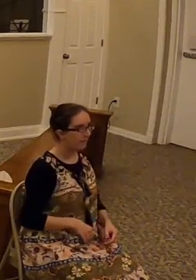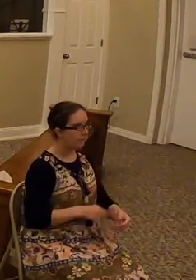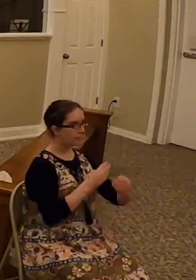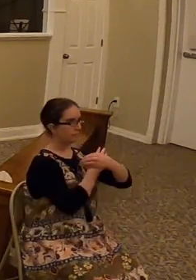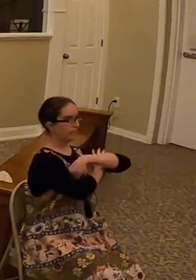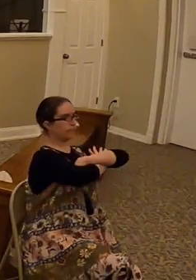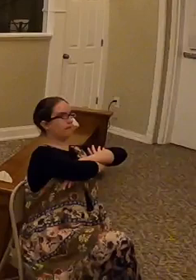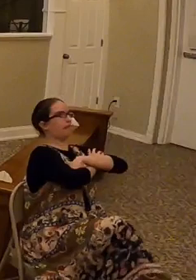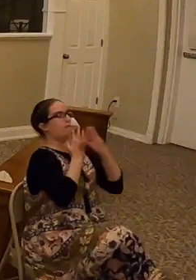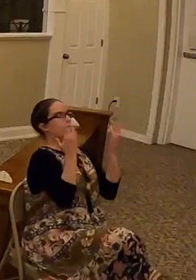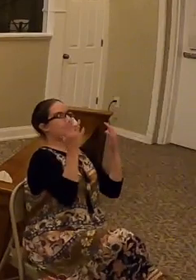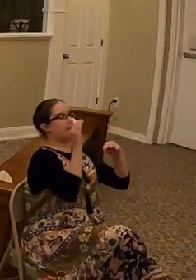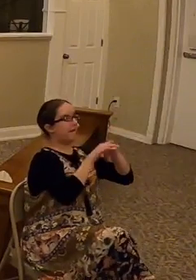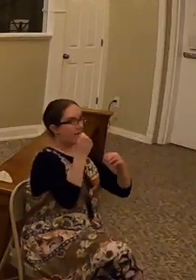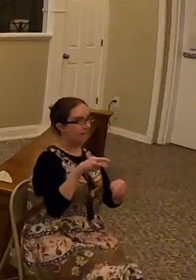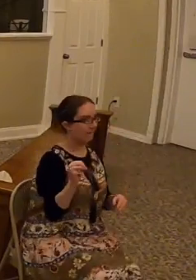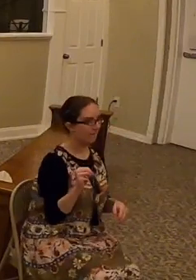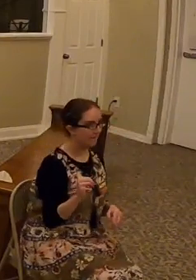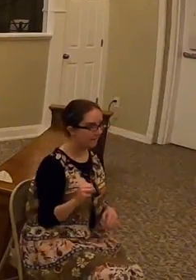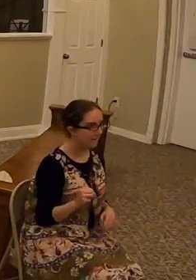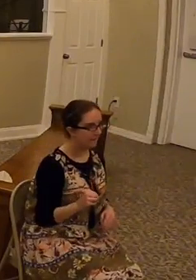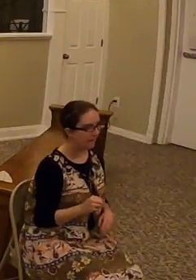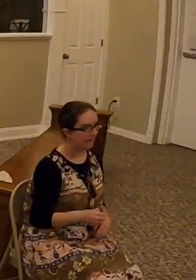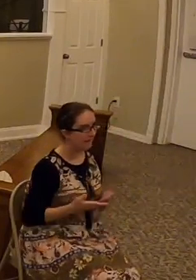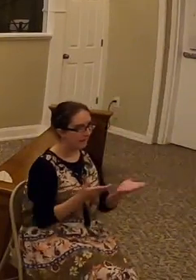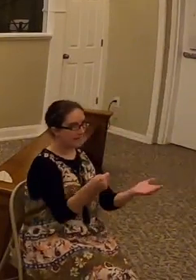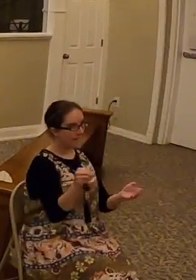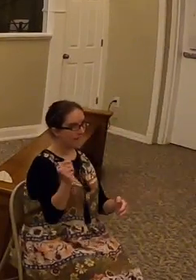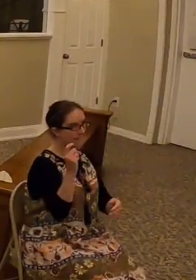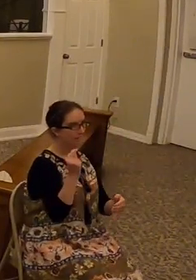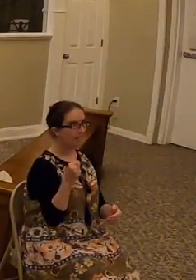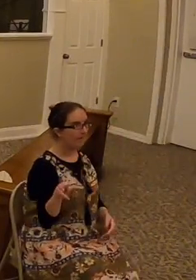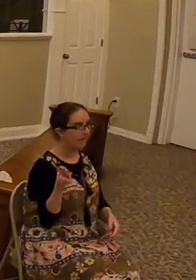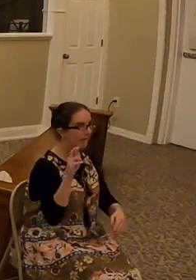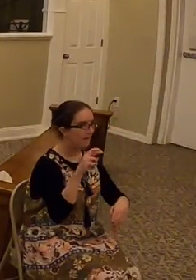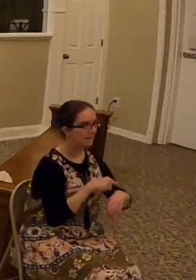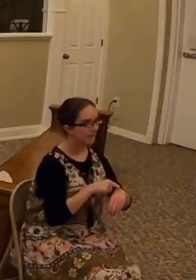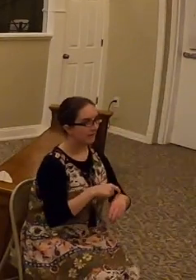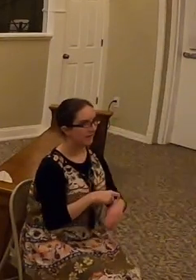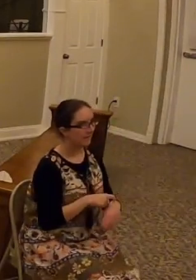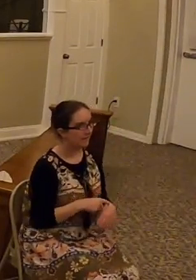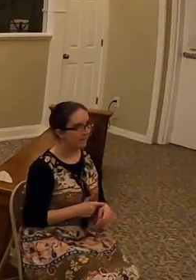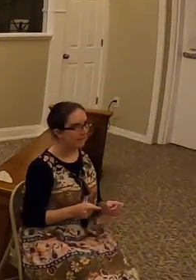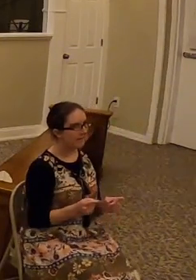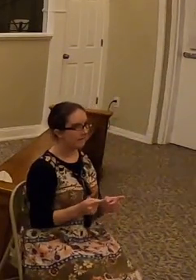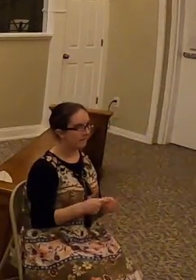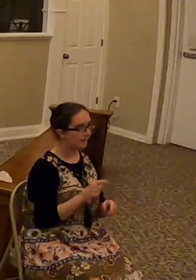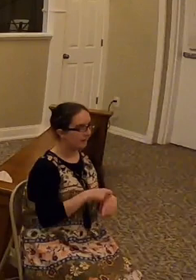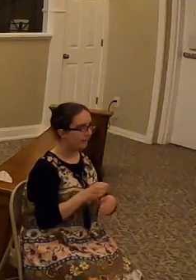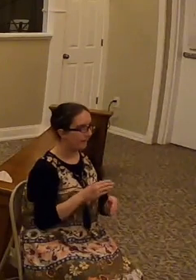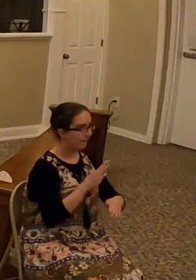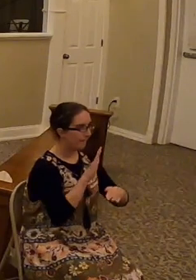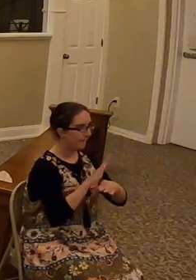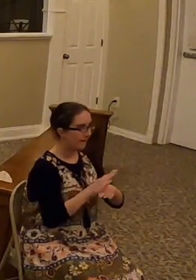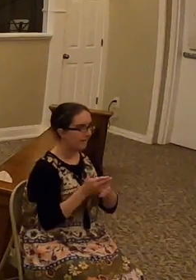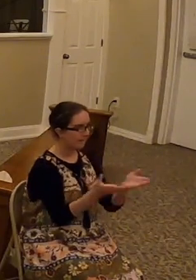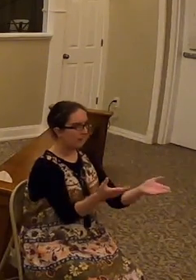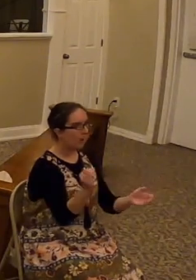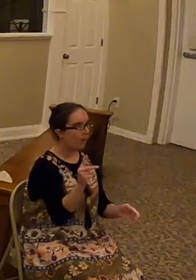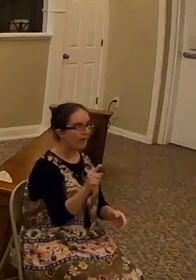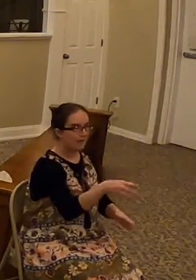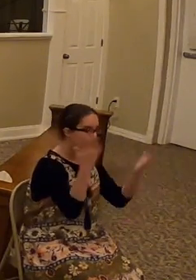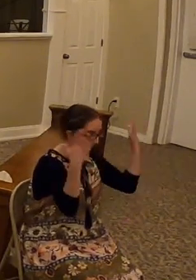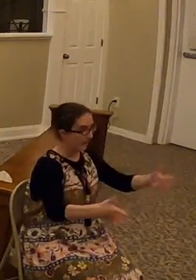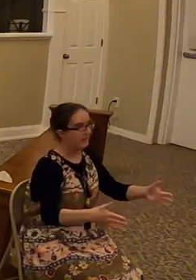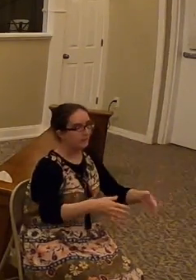up there. You know, he's waiting on them. He's giving them their time. Till it gets time for the evening sacrifice. He's, "Okay, guys,